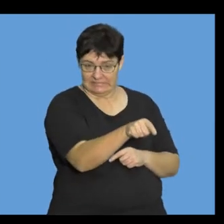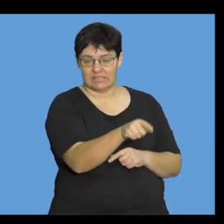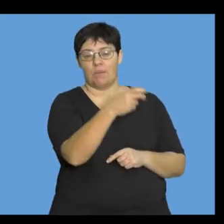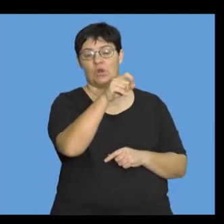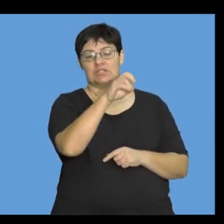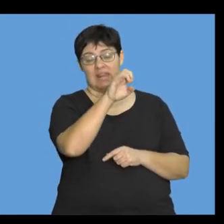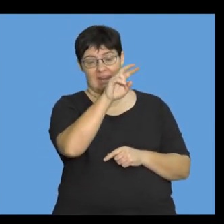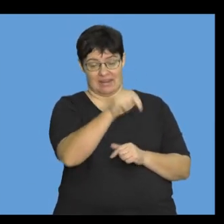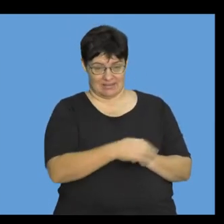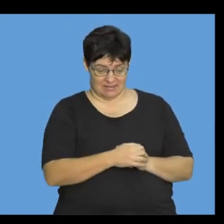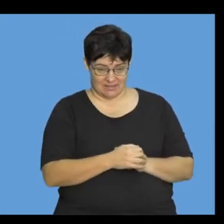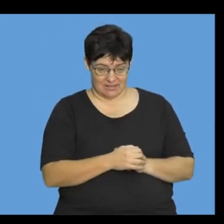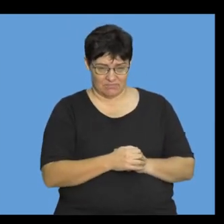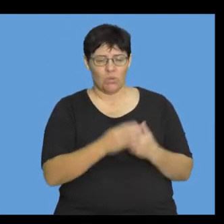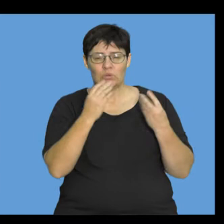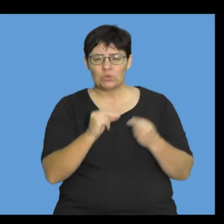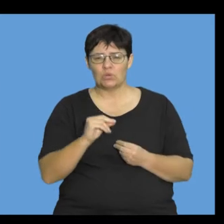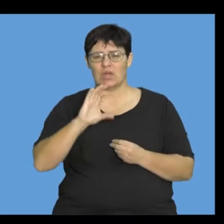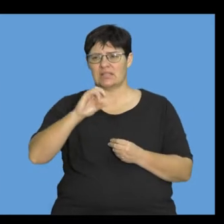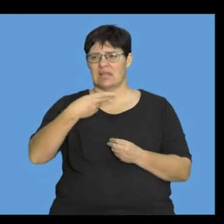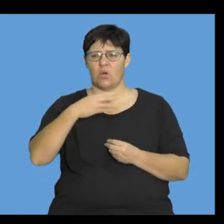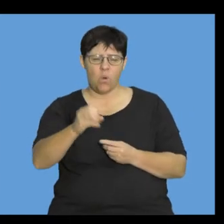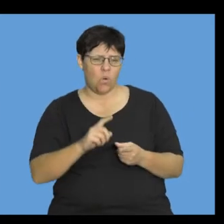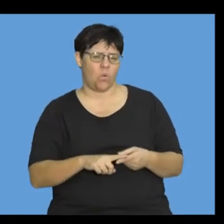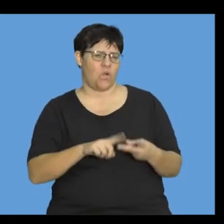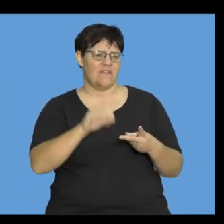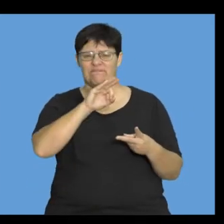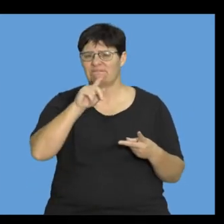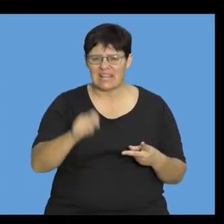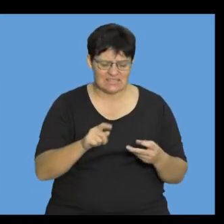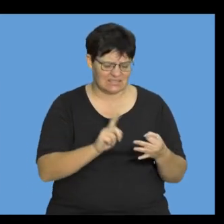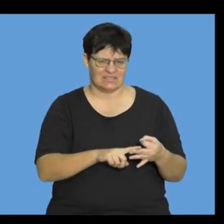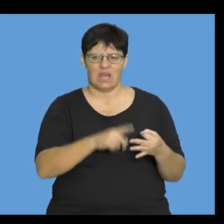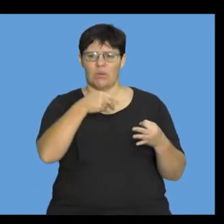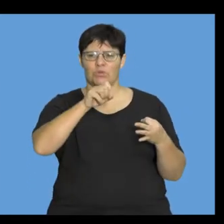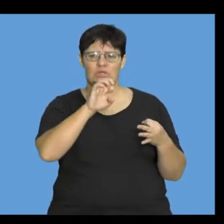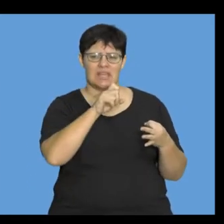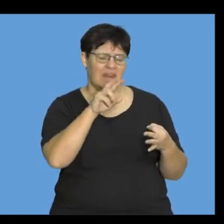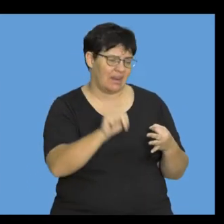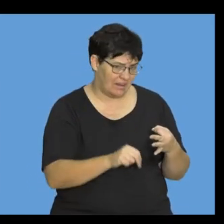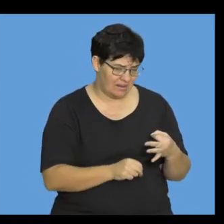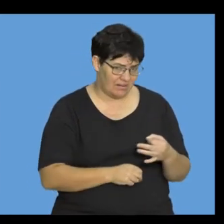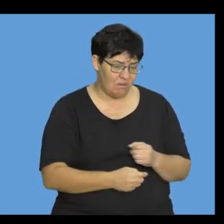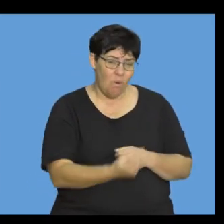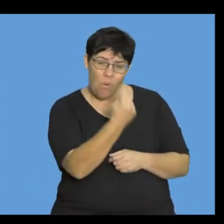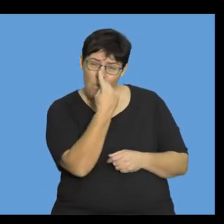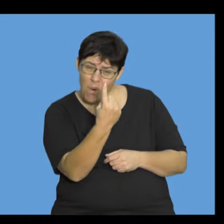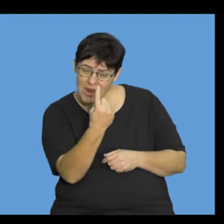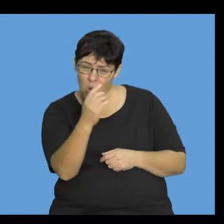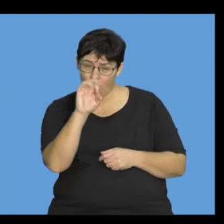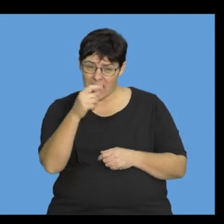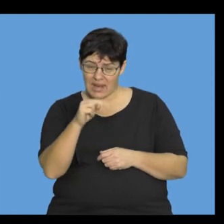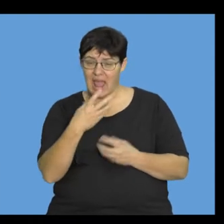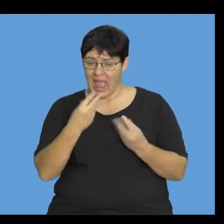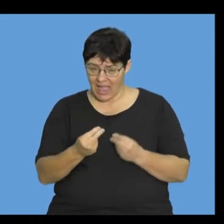when we do carbohydrates, when we do fats, when we do proteins, the only organic compound that